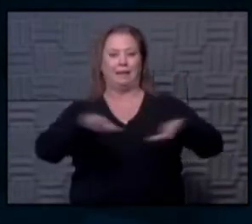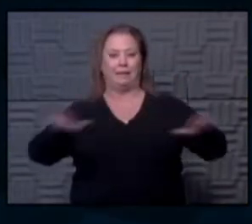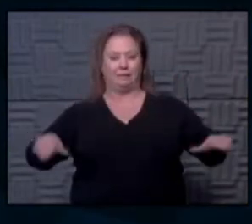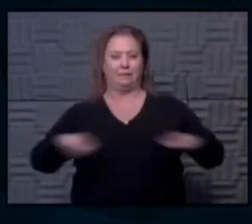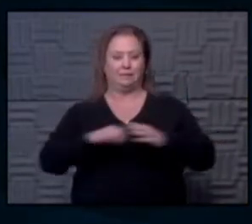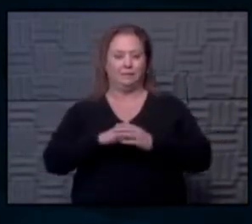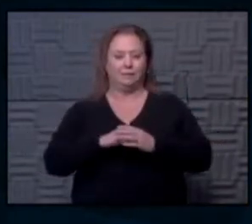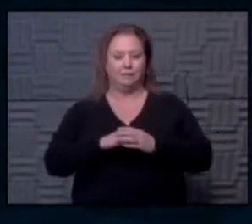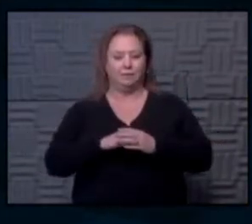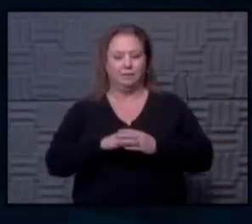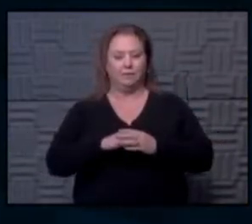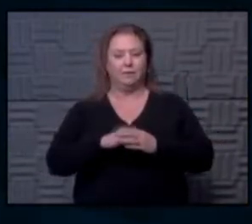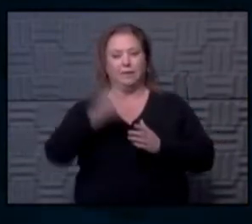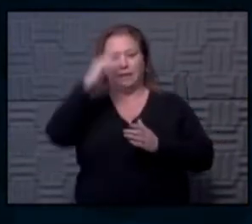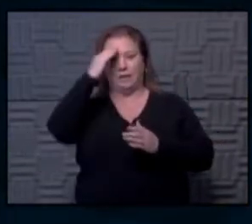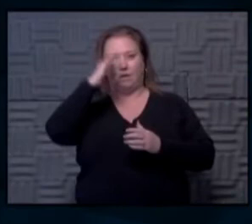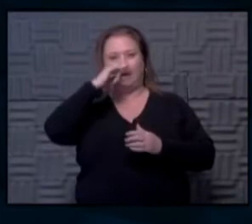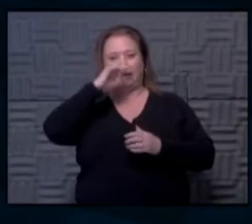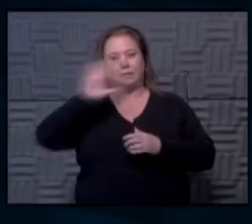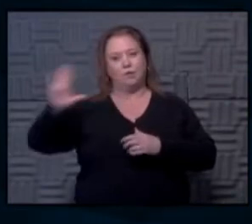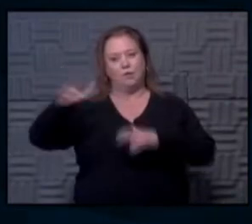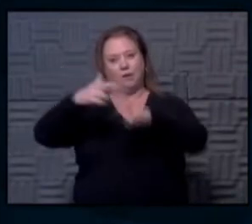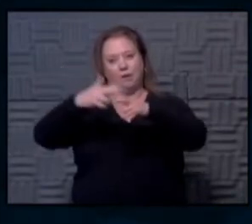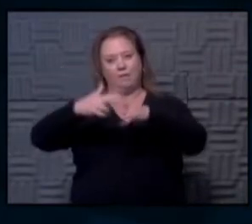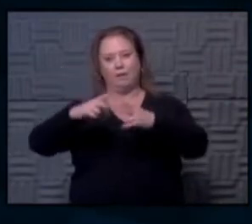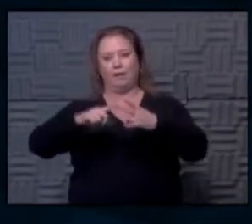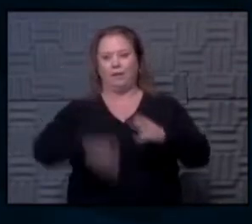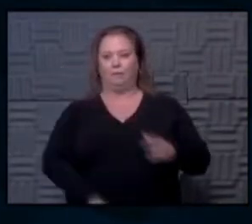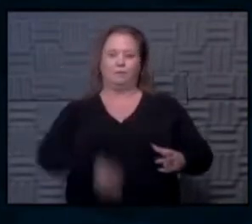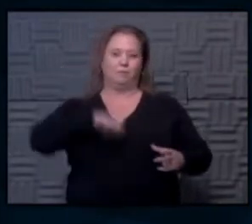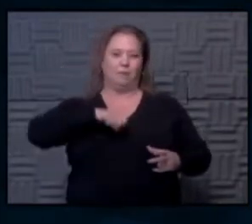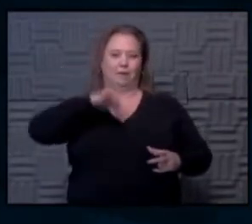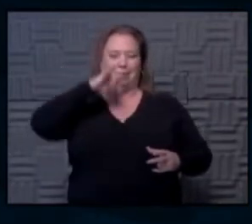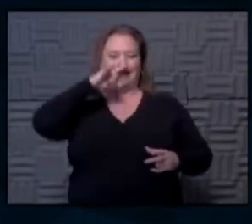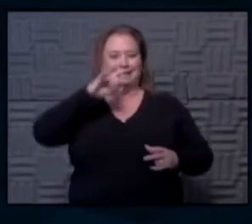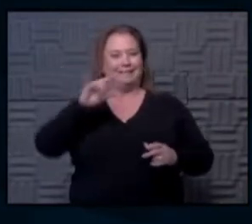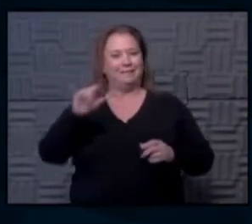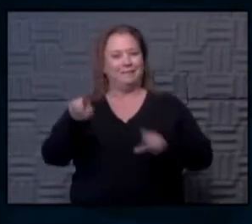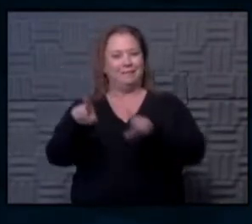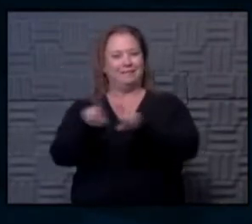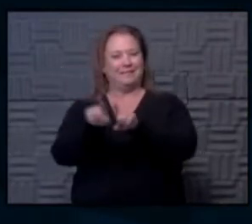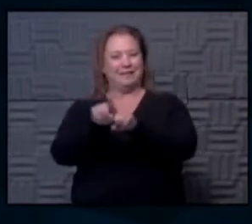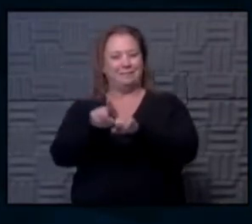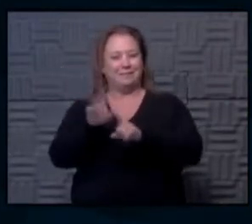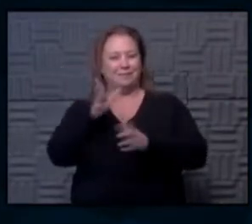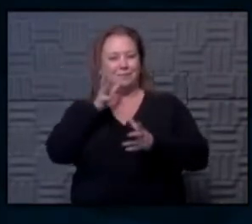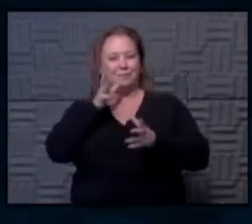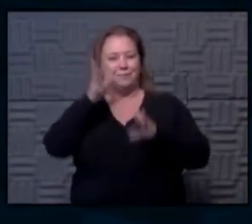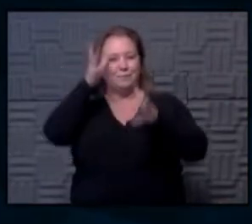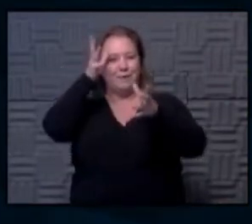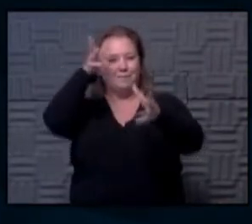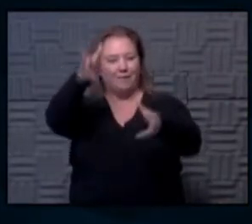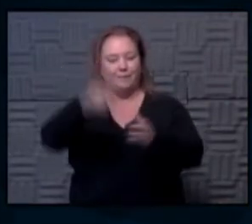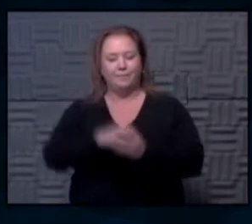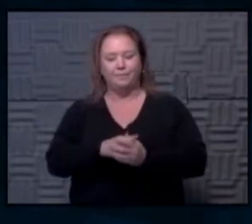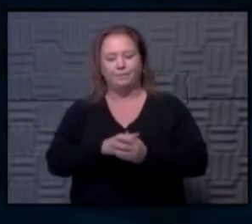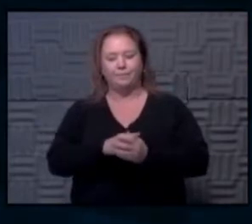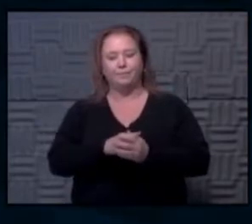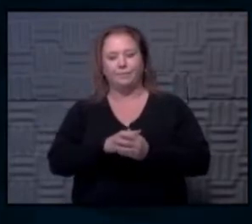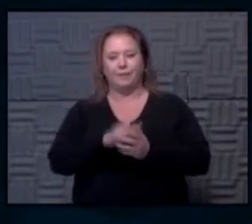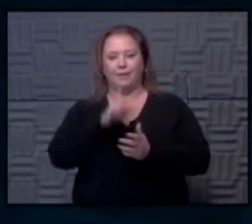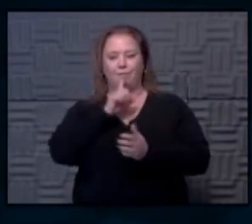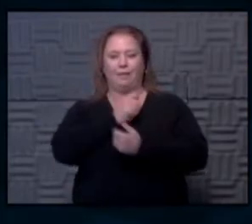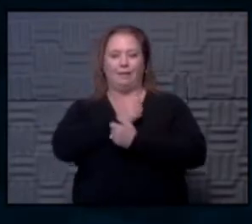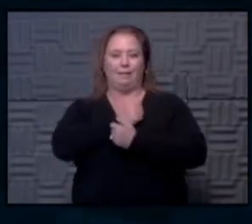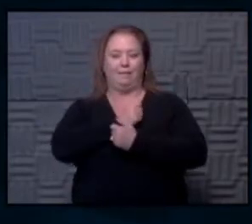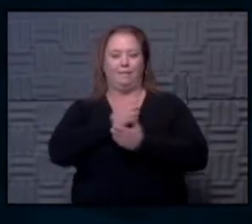stage. He knew my kids by name. He was so proud of them, almost like he was their grandpa. He especially warmed to the pictures